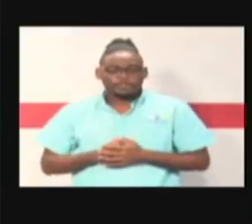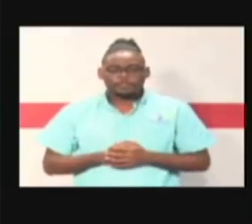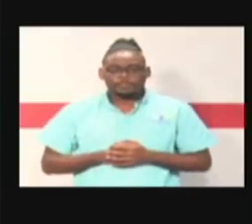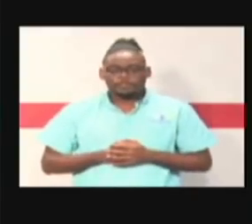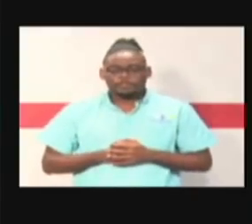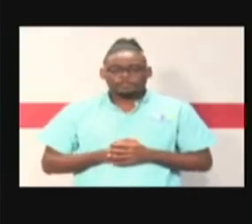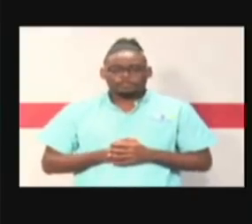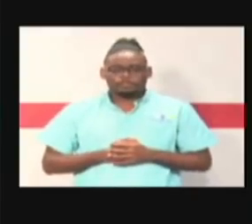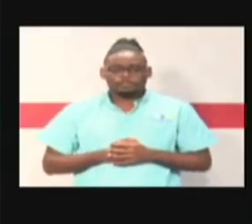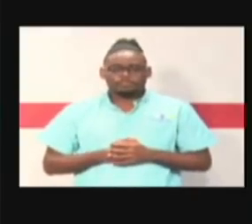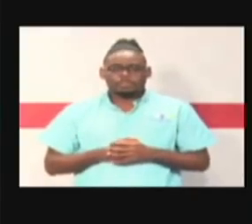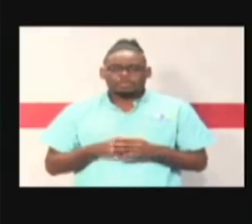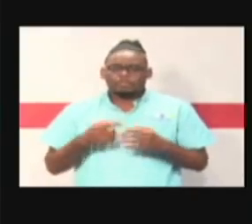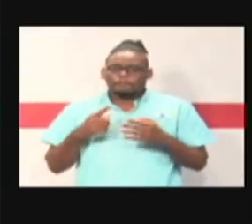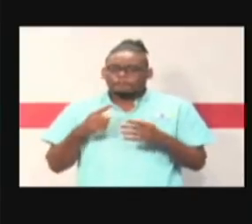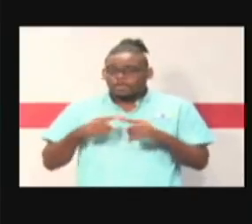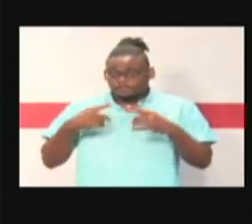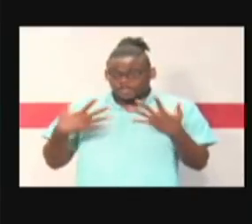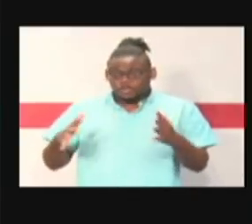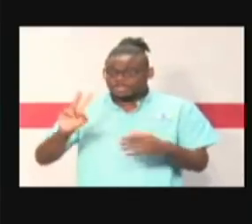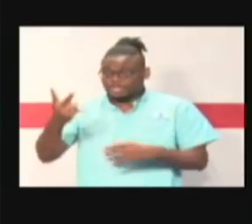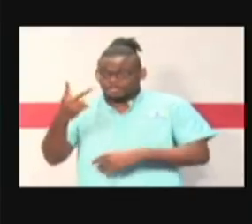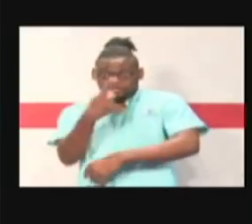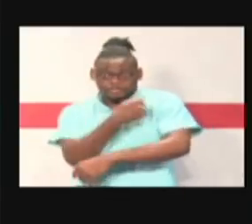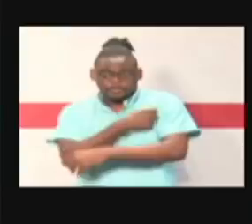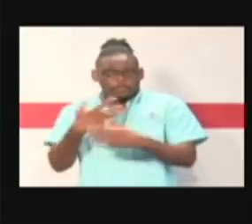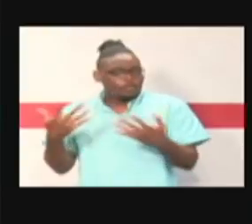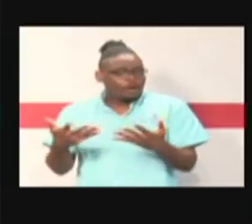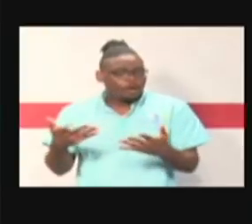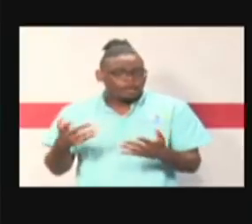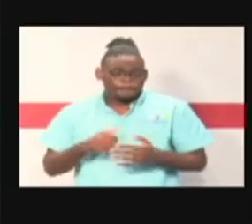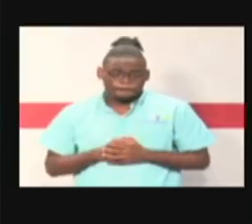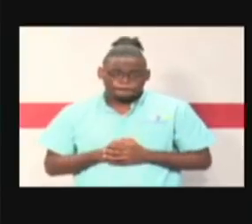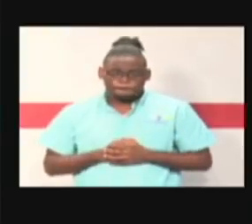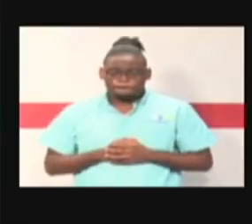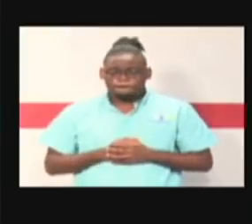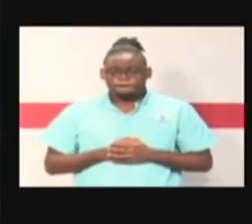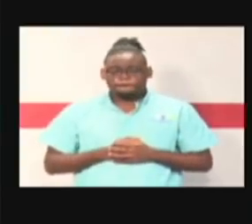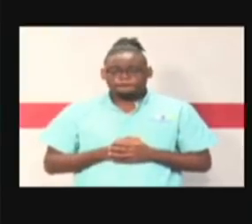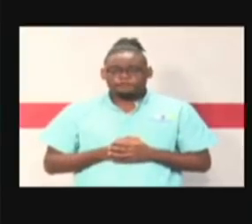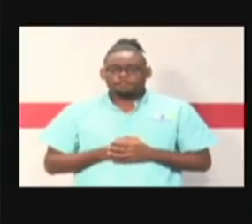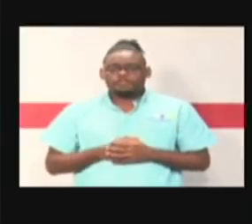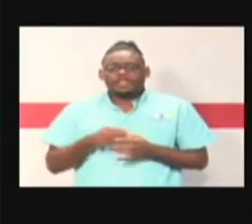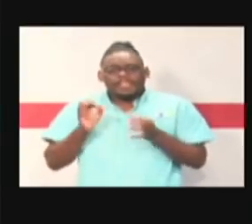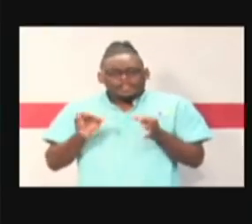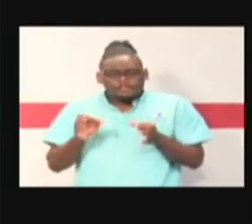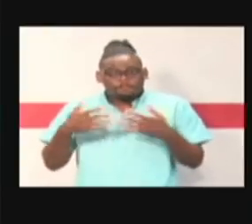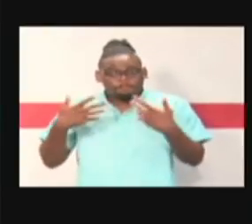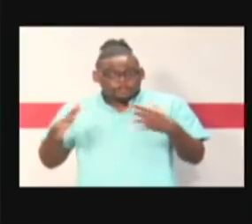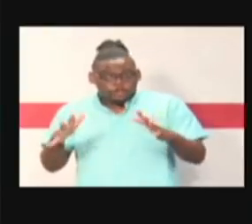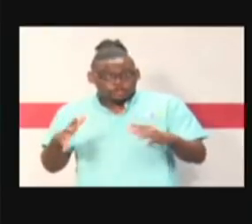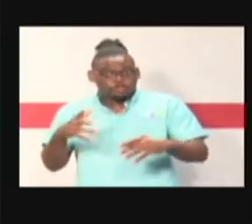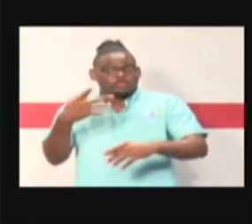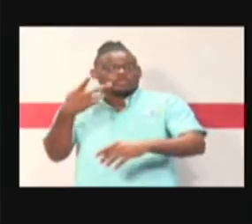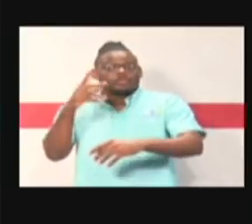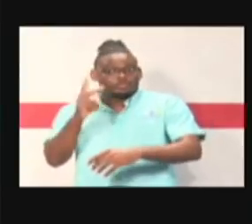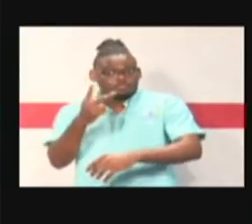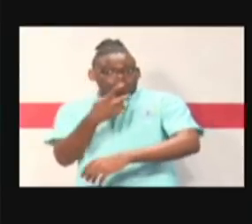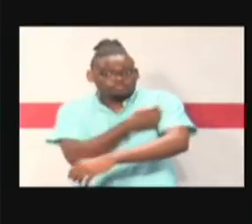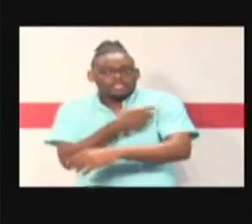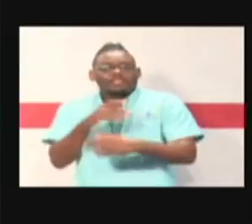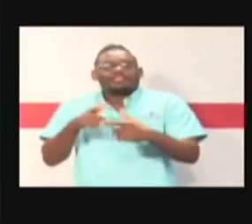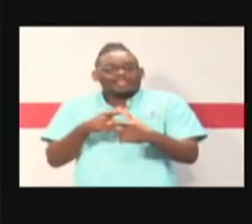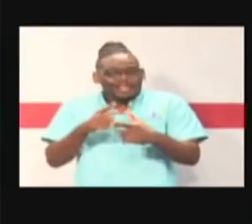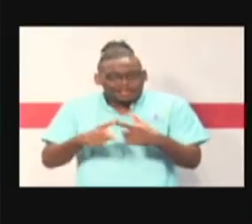have completed vaccinations, and that is persons who have been vaccinated with a second dose of a